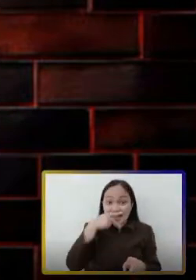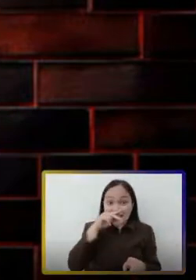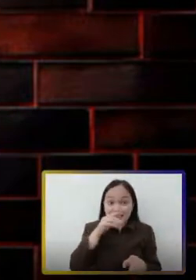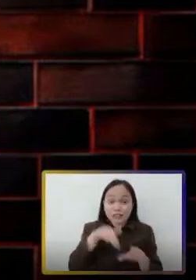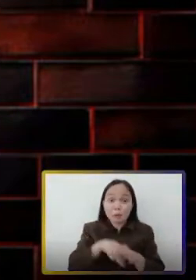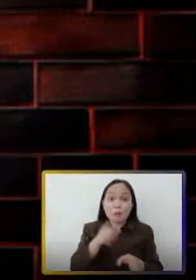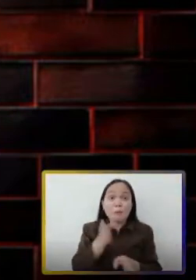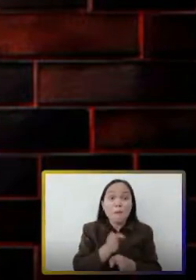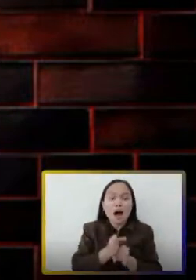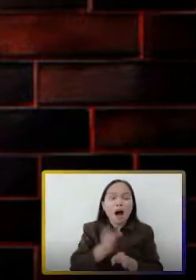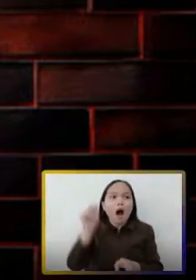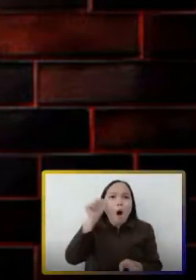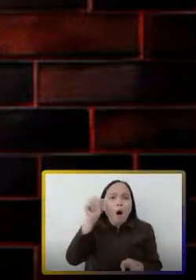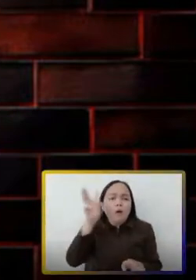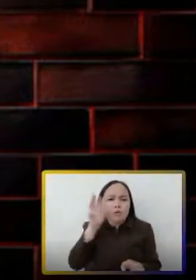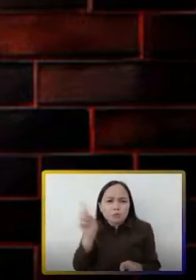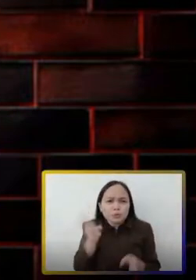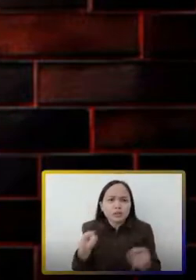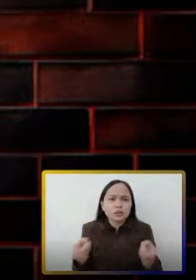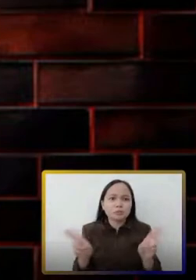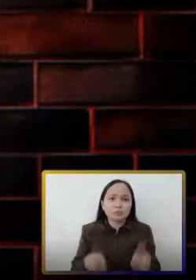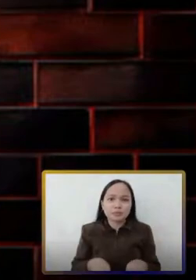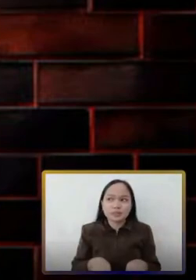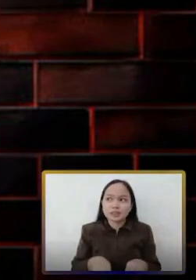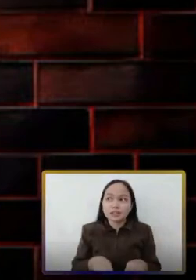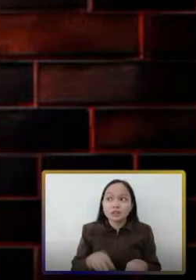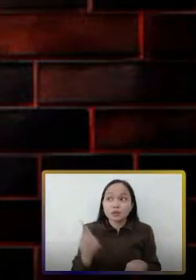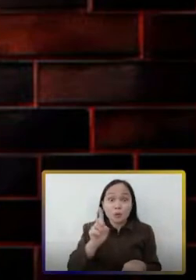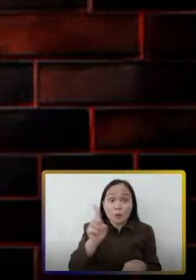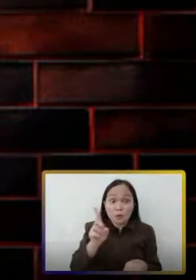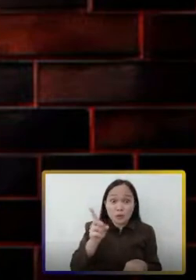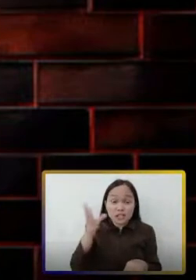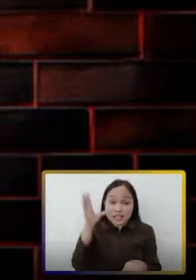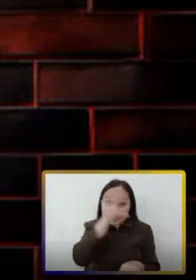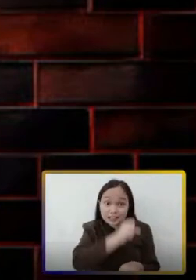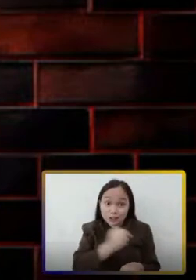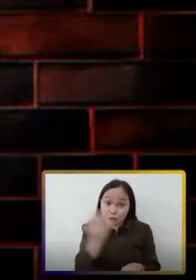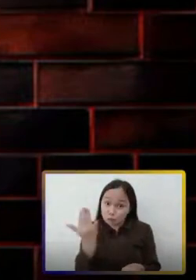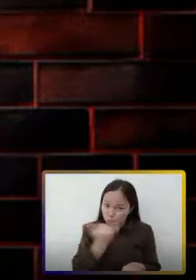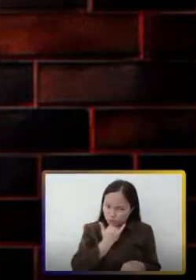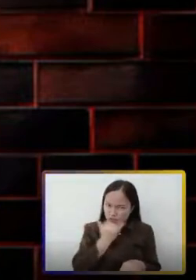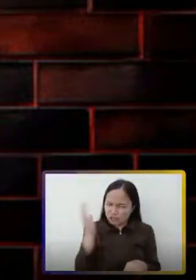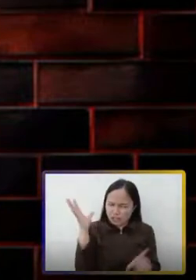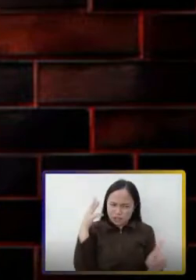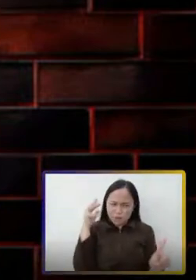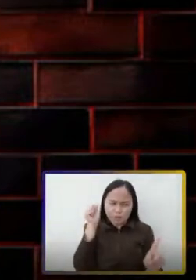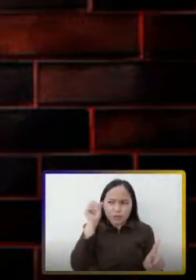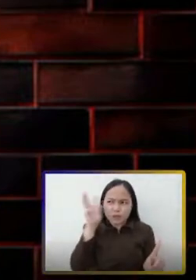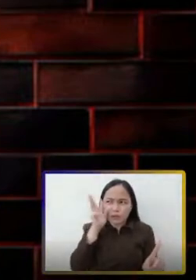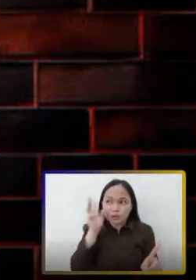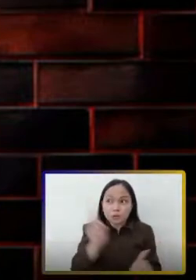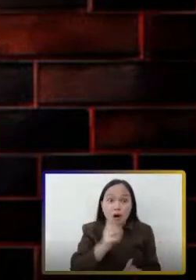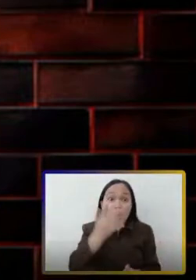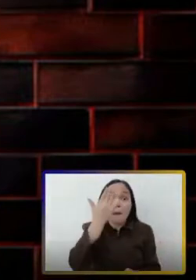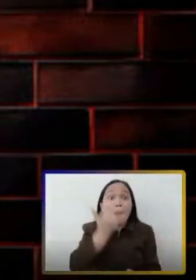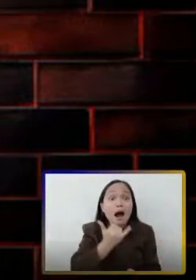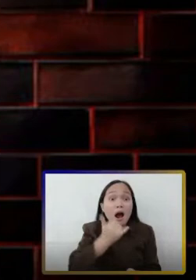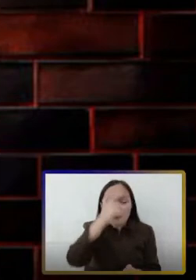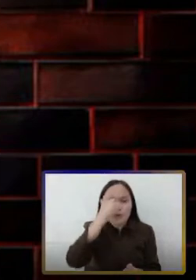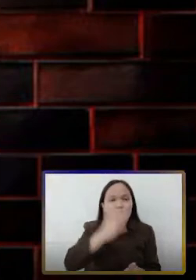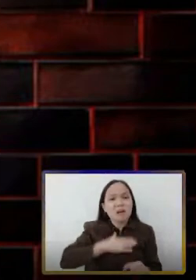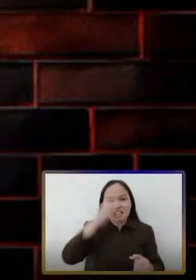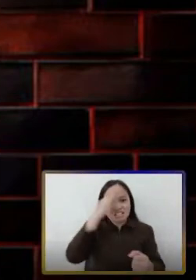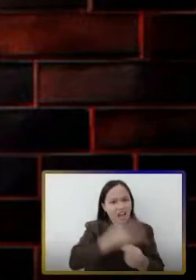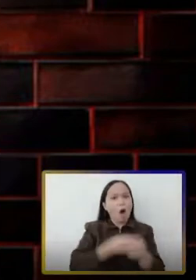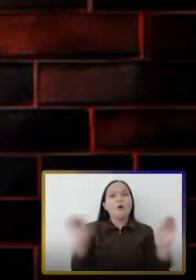bus instantly recognized what was happening. Any guesses as to why? I know why. Because my son does not have a cell